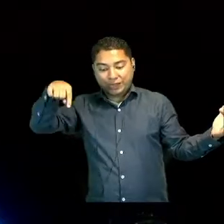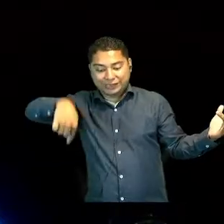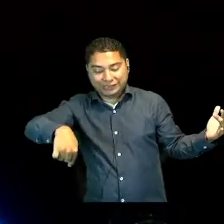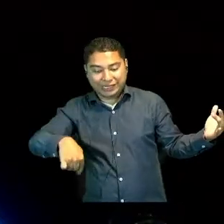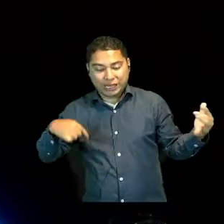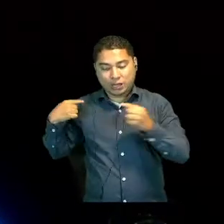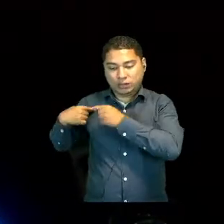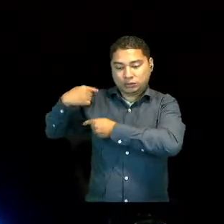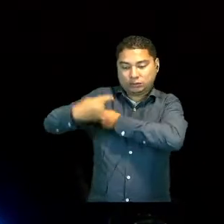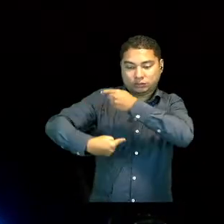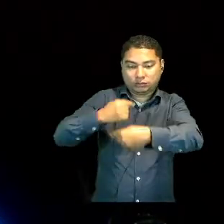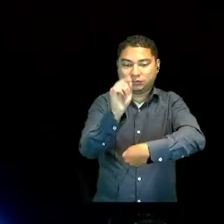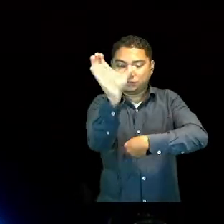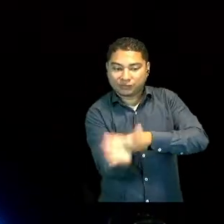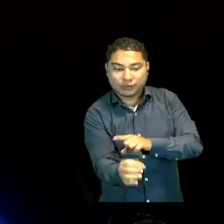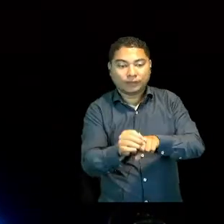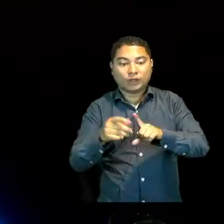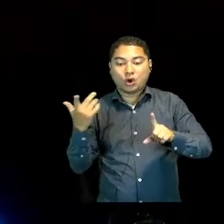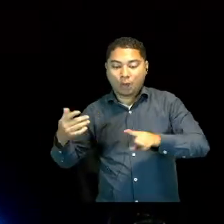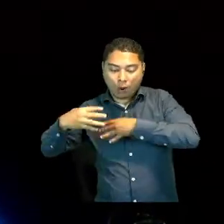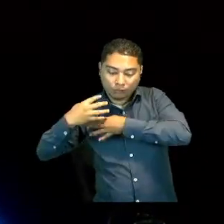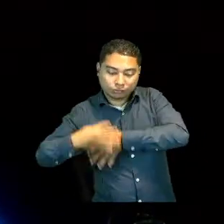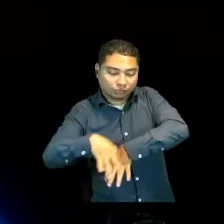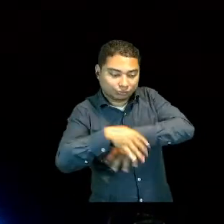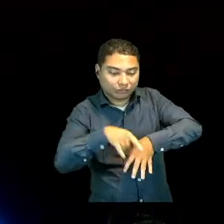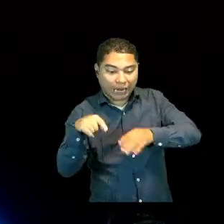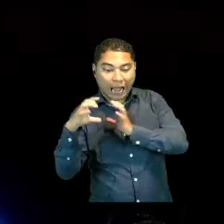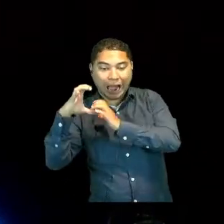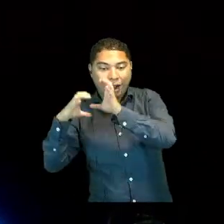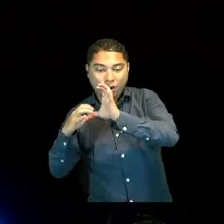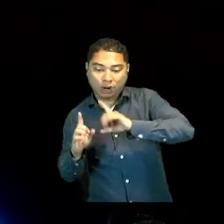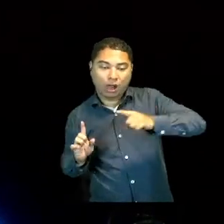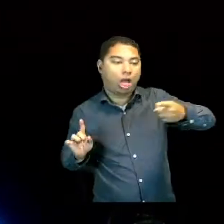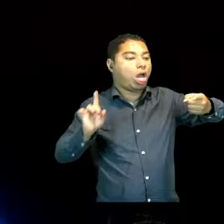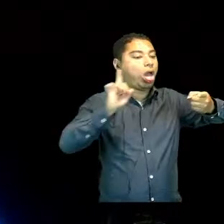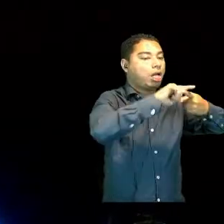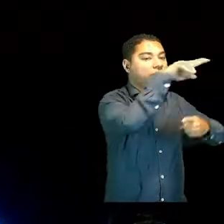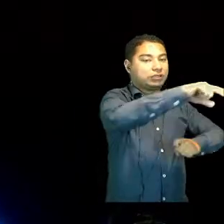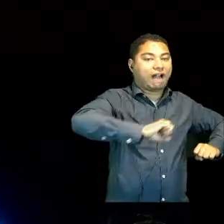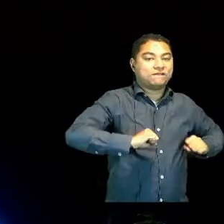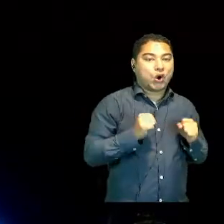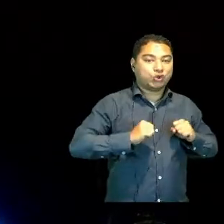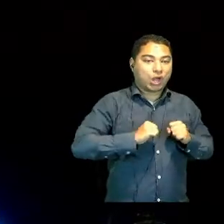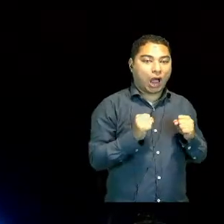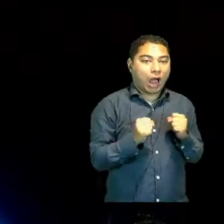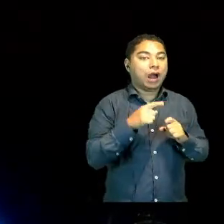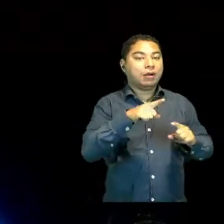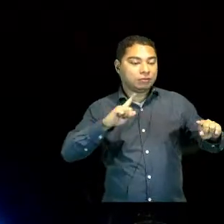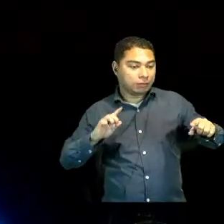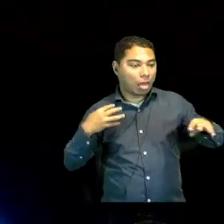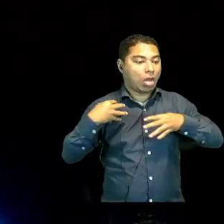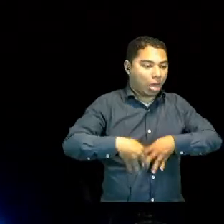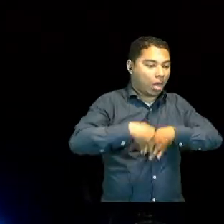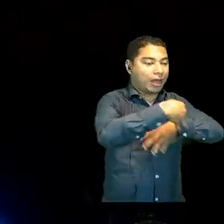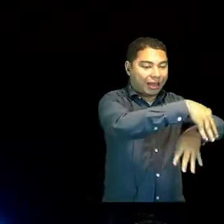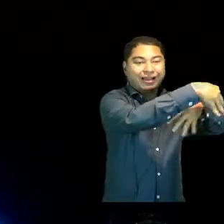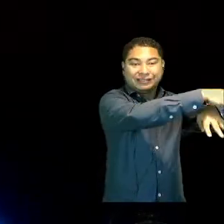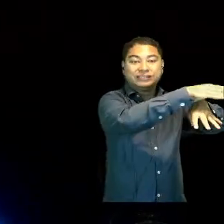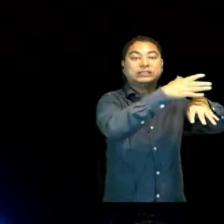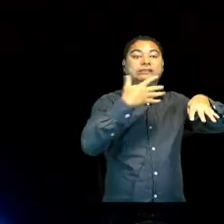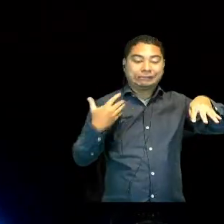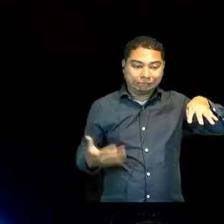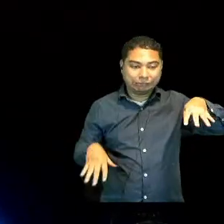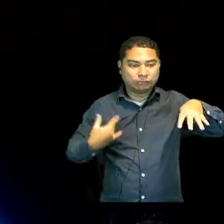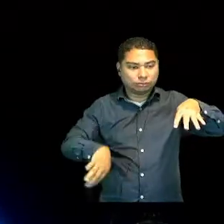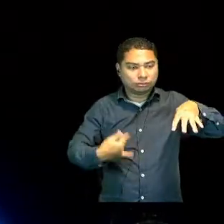in 2014. The black women who joined Francia on a journey to demand justice, freedom,